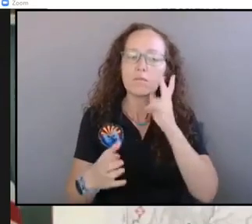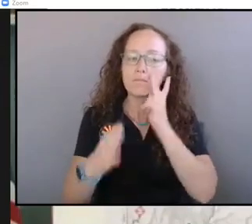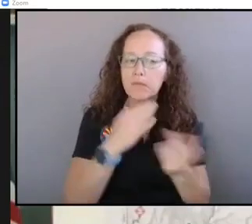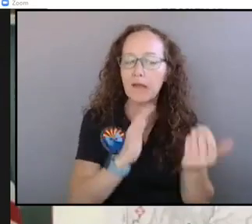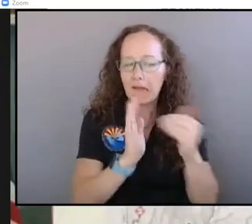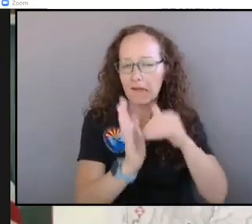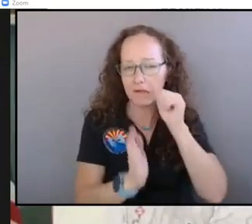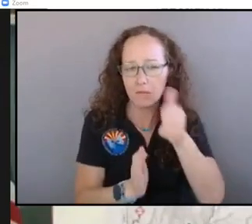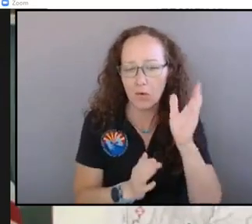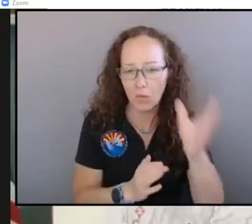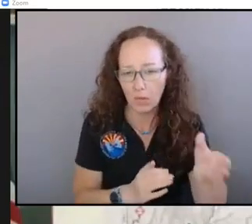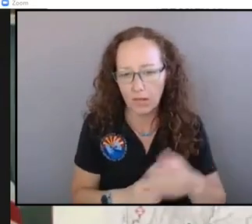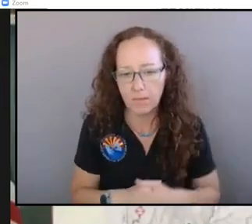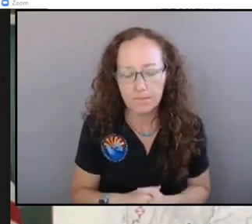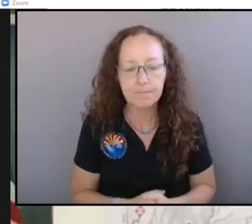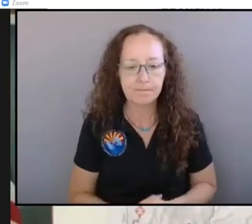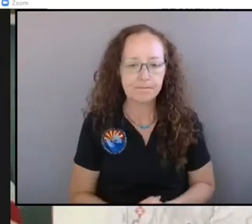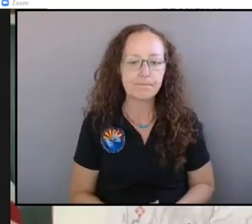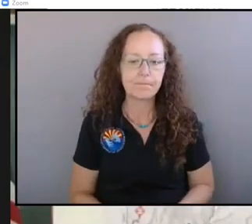support.